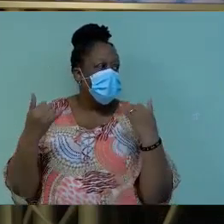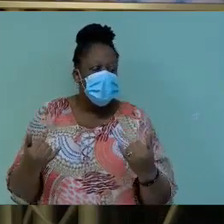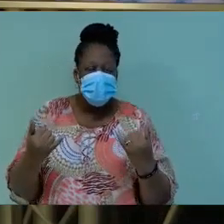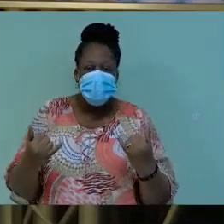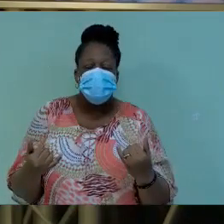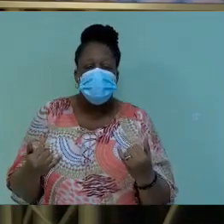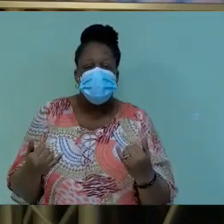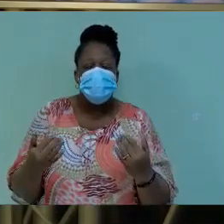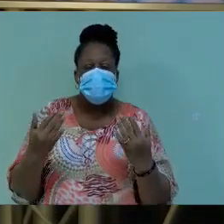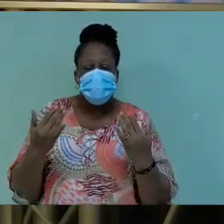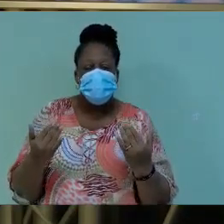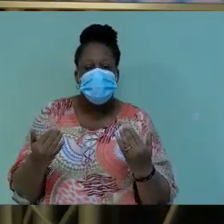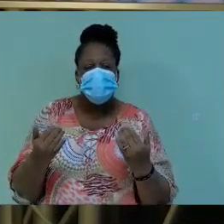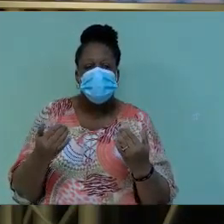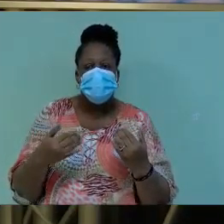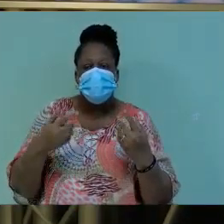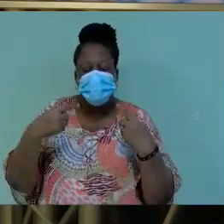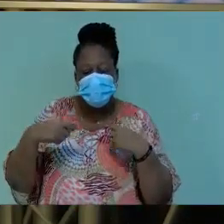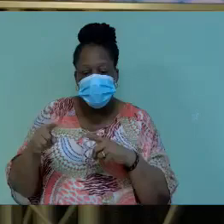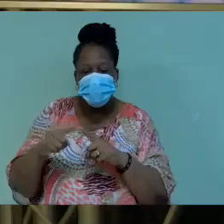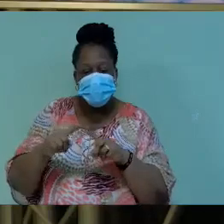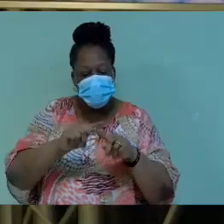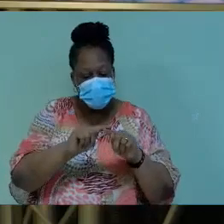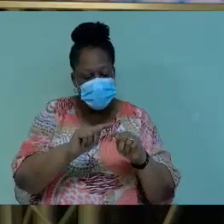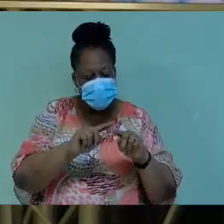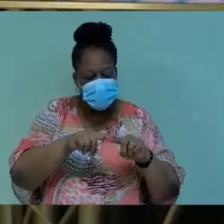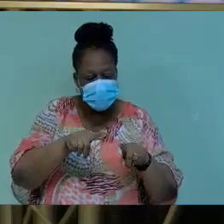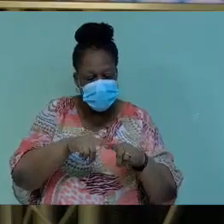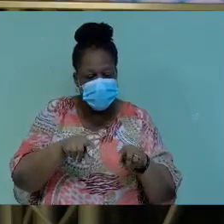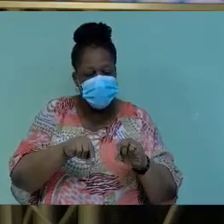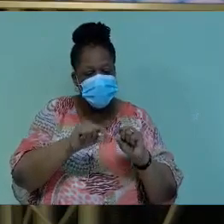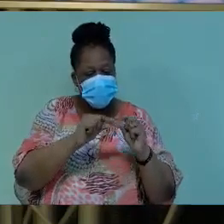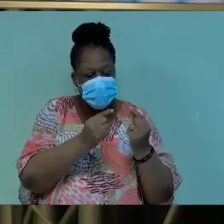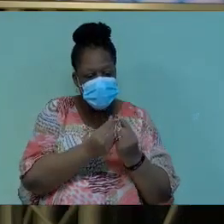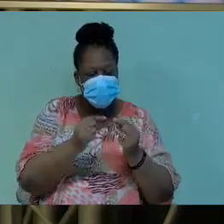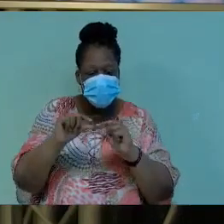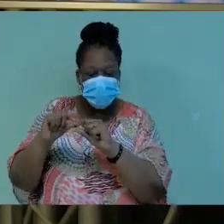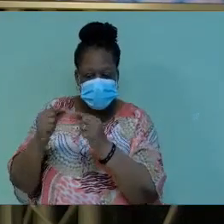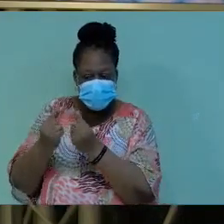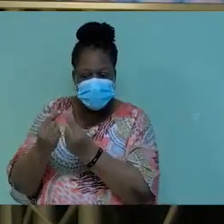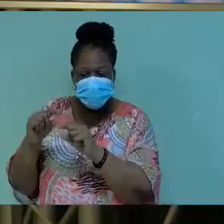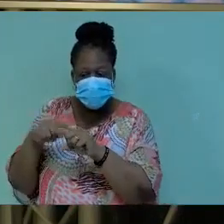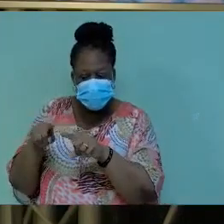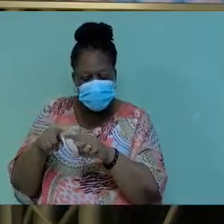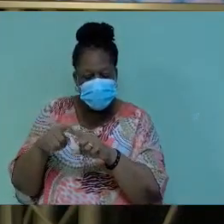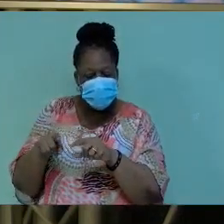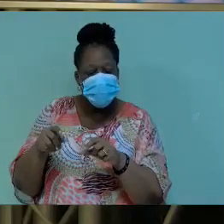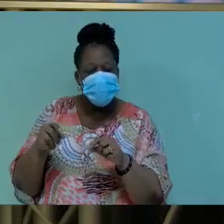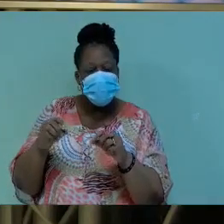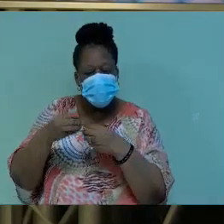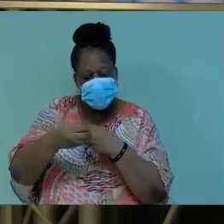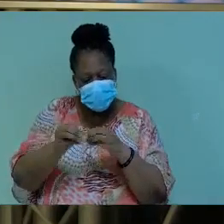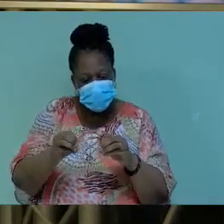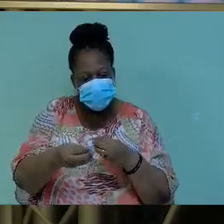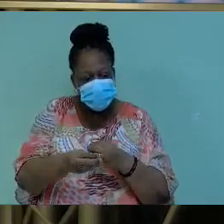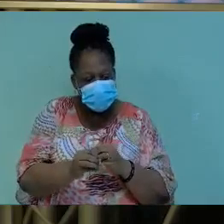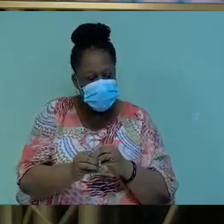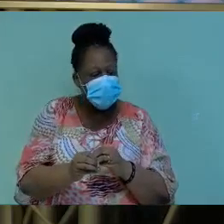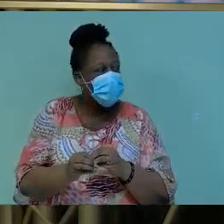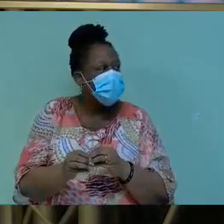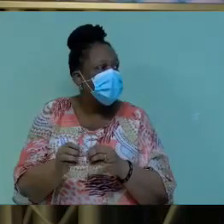from department to department and being able to onboard persons as much as possible. So for those persons who are